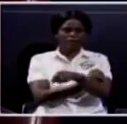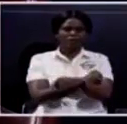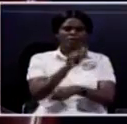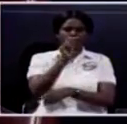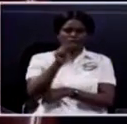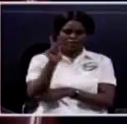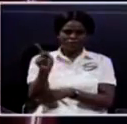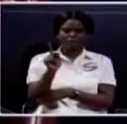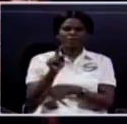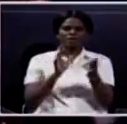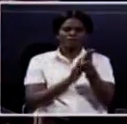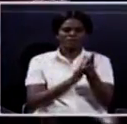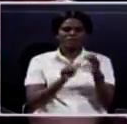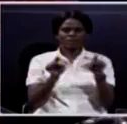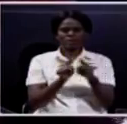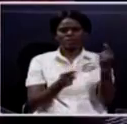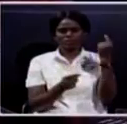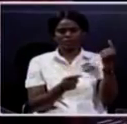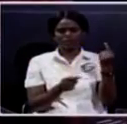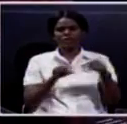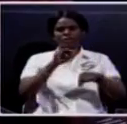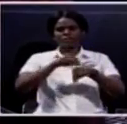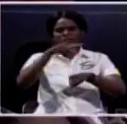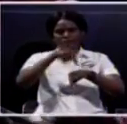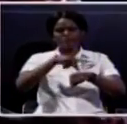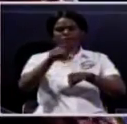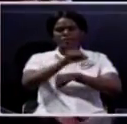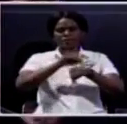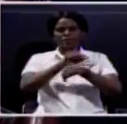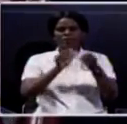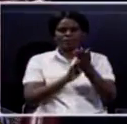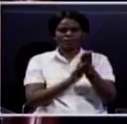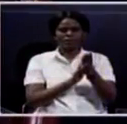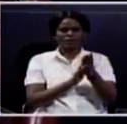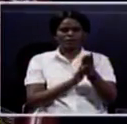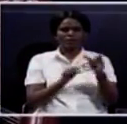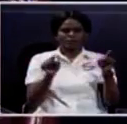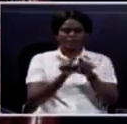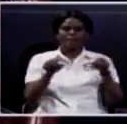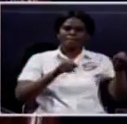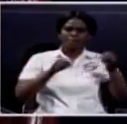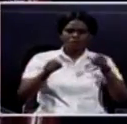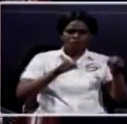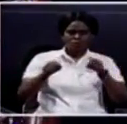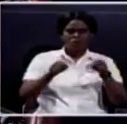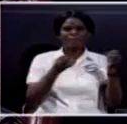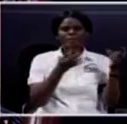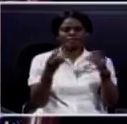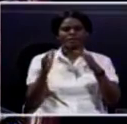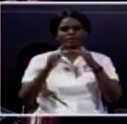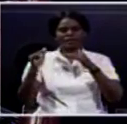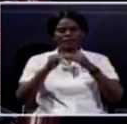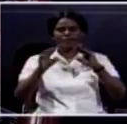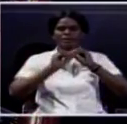Kaunda Secondary School, and one was at Mpika Boys Secondary School. And we put in a lot of measures at that level, and teaching